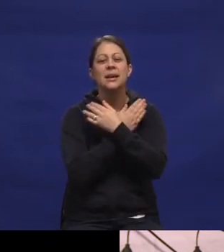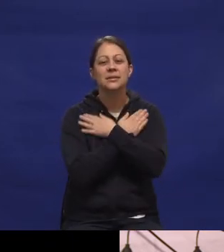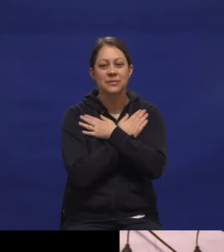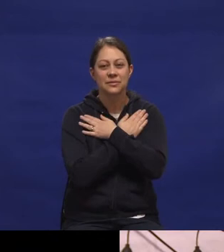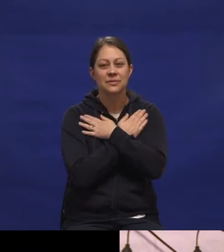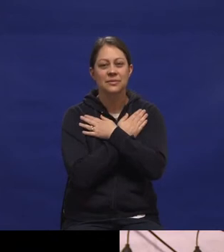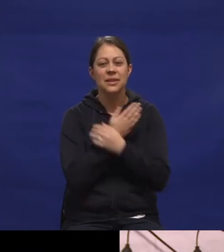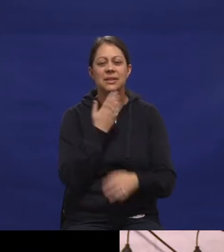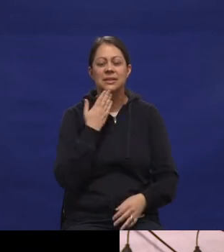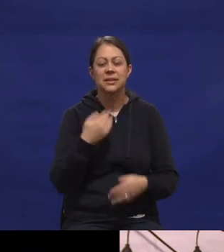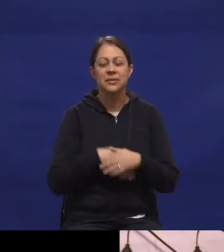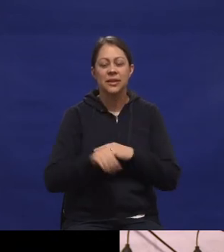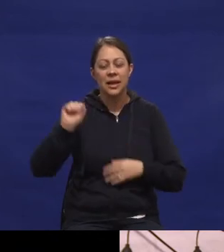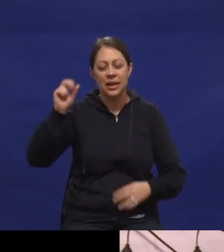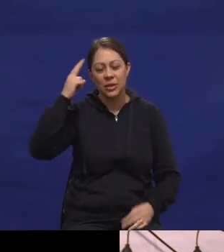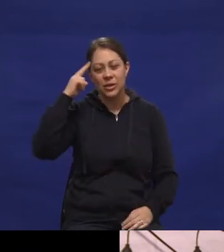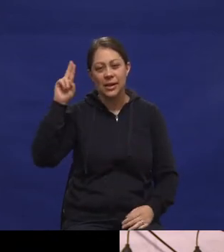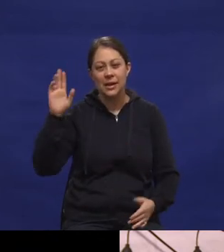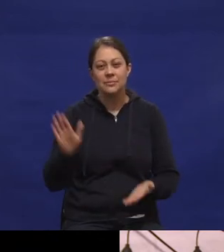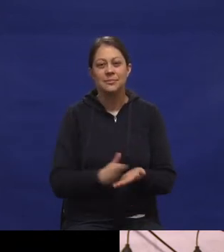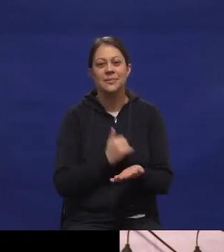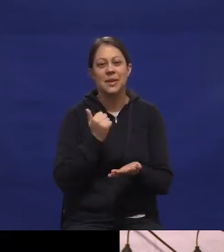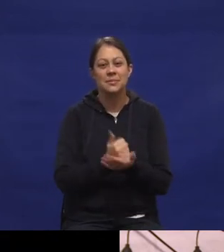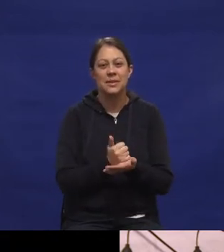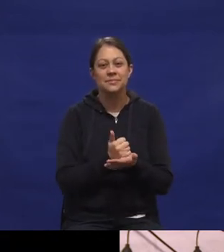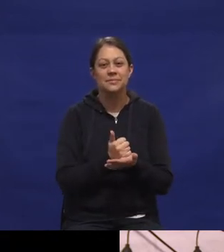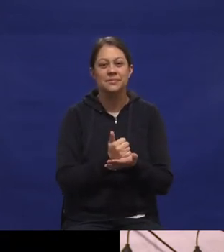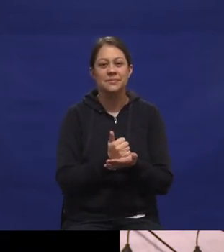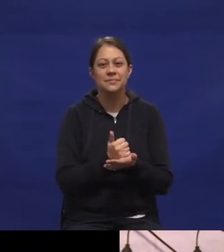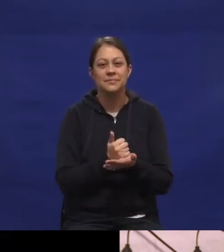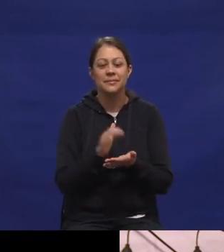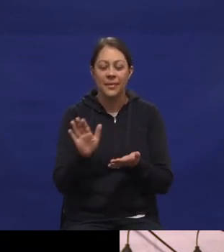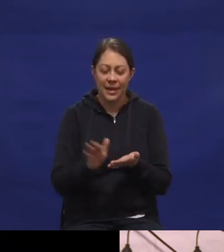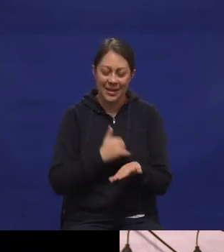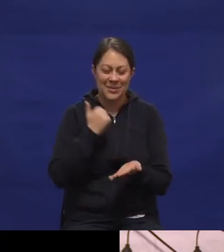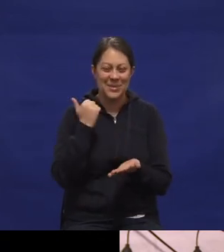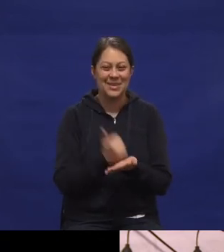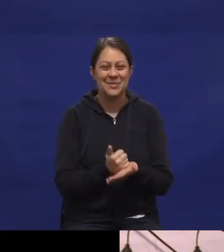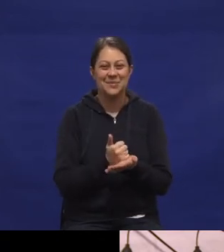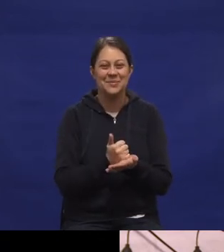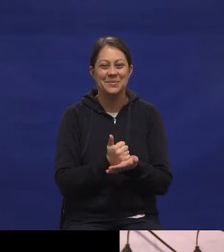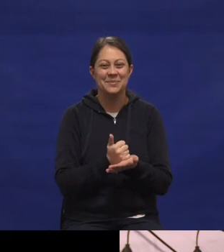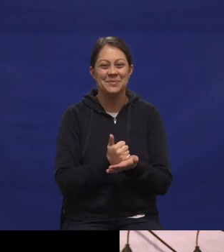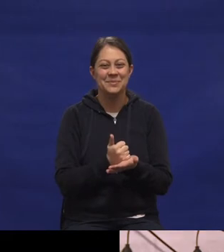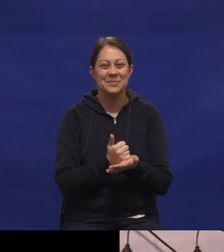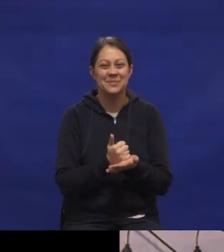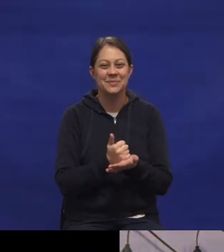And I thank you in Jesus' name. Amen. Amen.